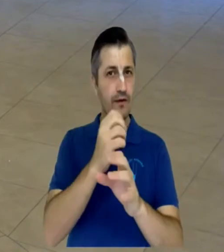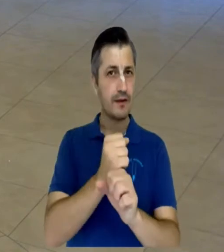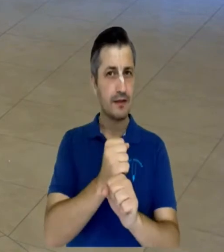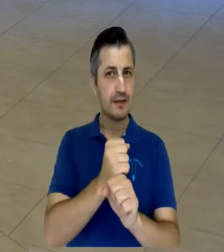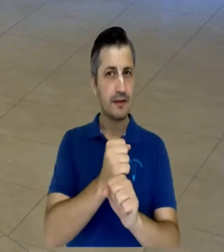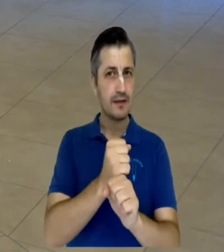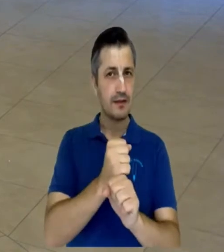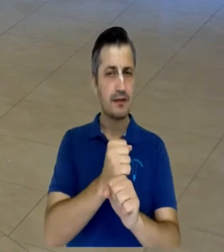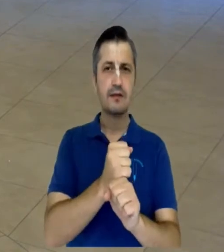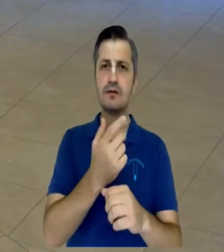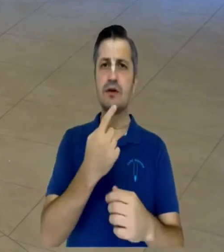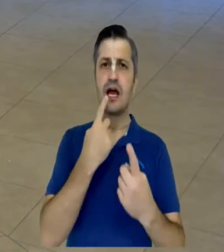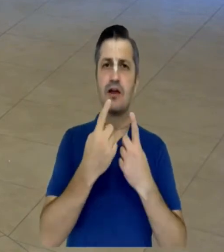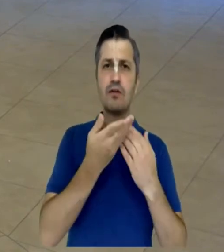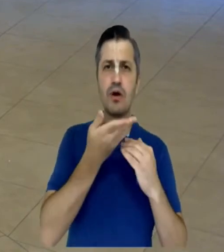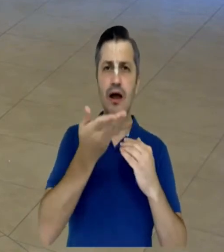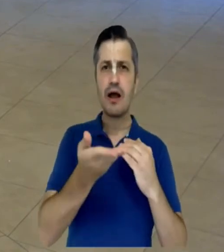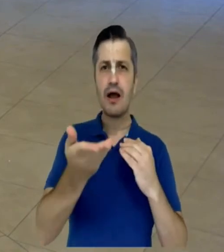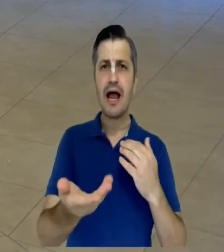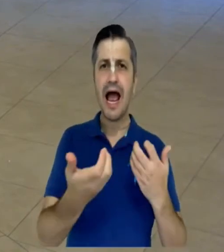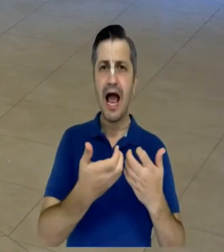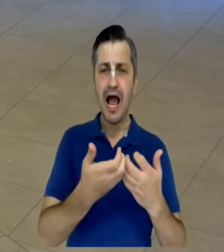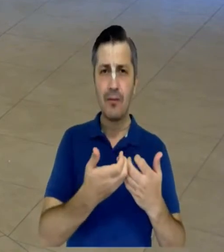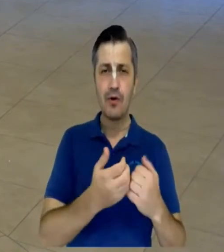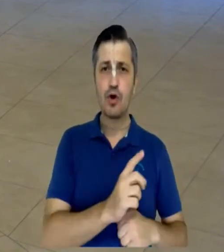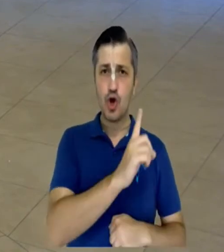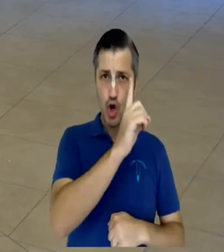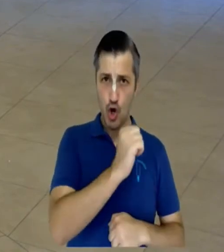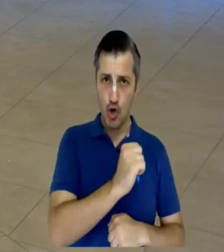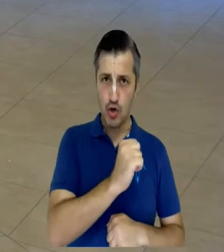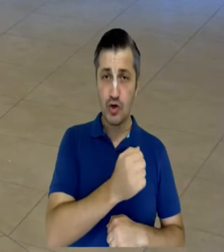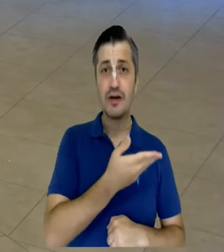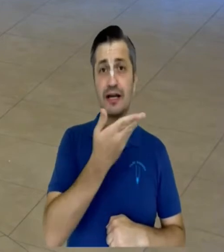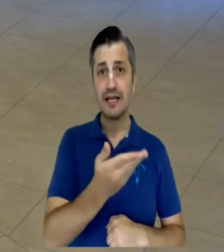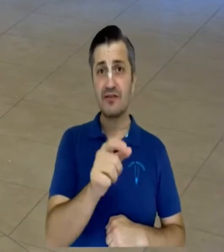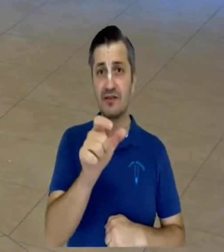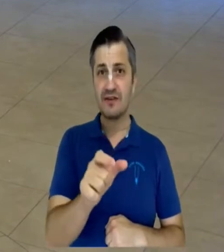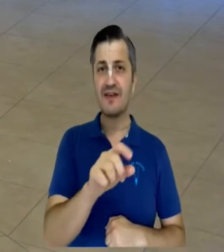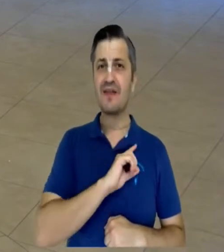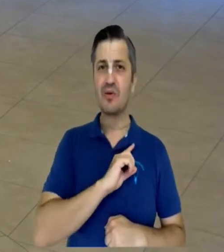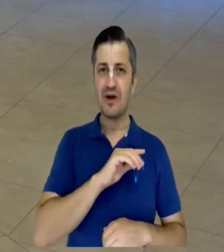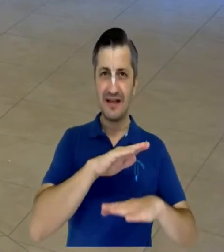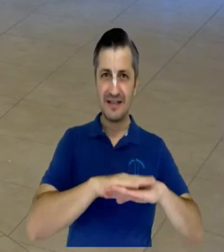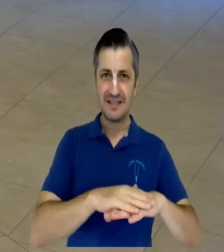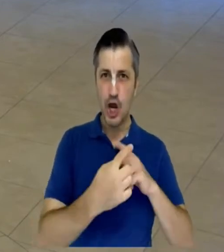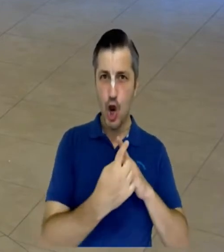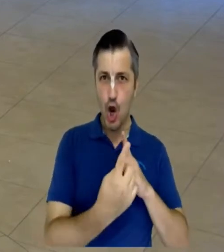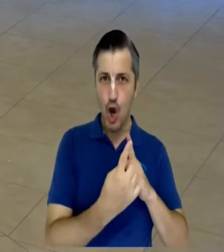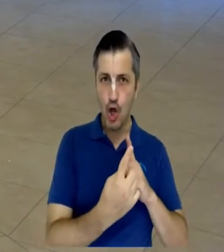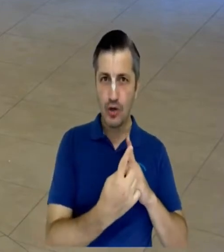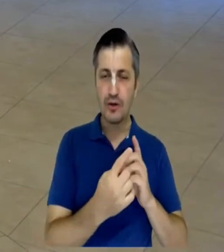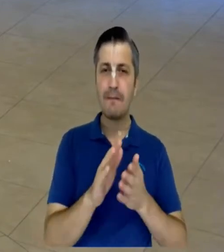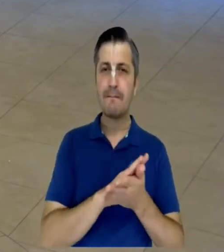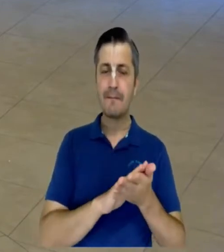from the disciplic succession, from guru to disciple, who is disciplined. And we know that the